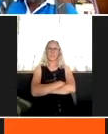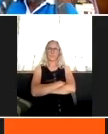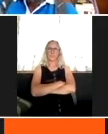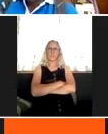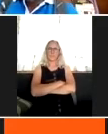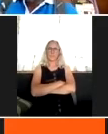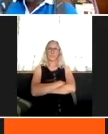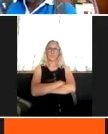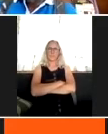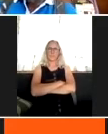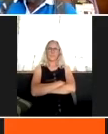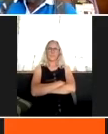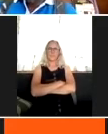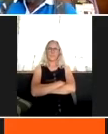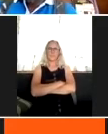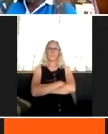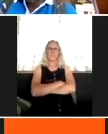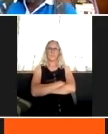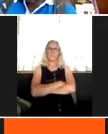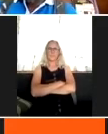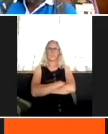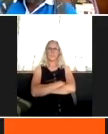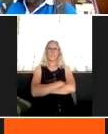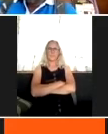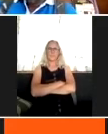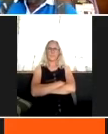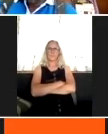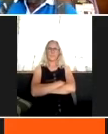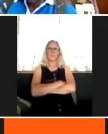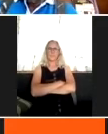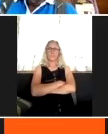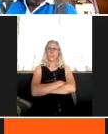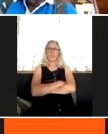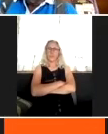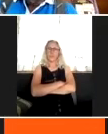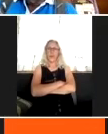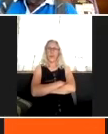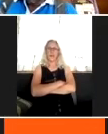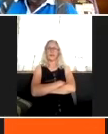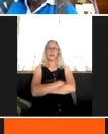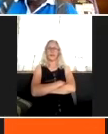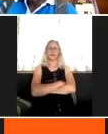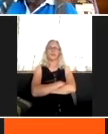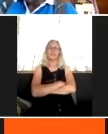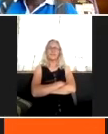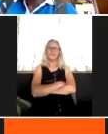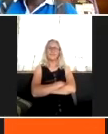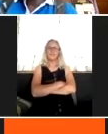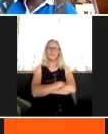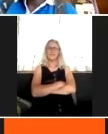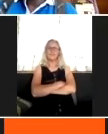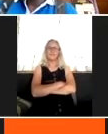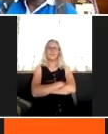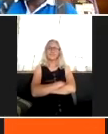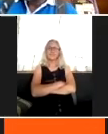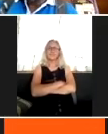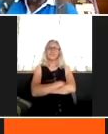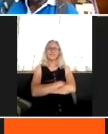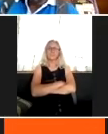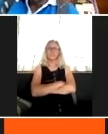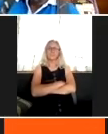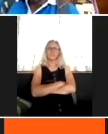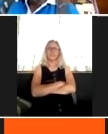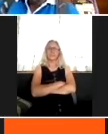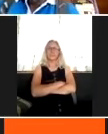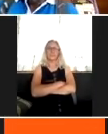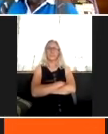takes hard work. Somebody say hard work. Problem with most Christians, they don't want to do any hard work. They're